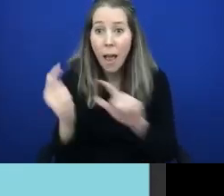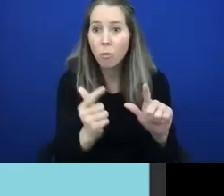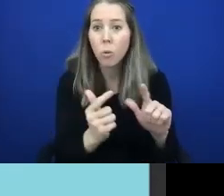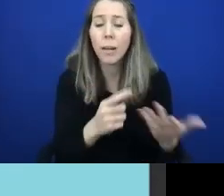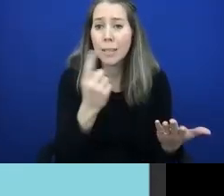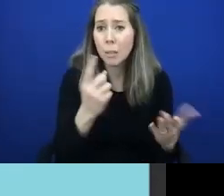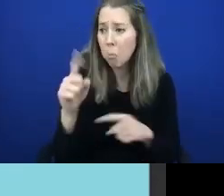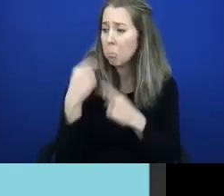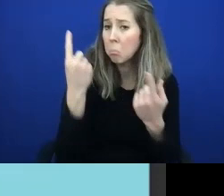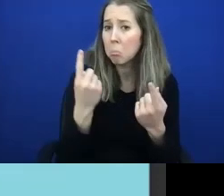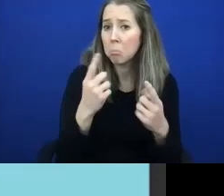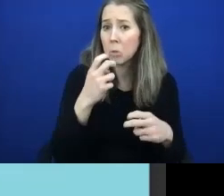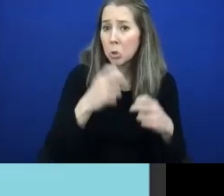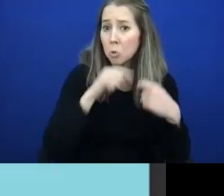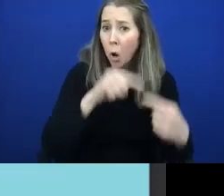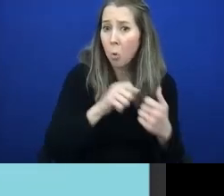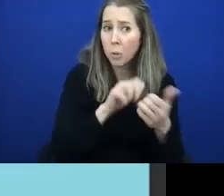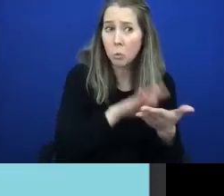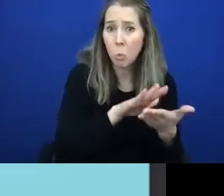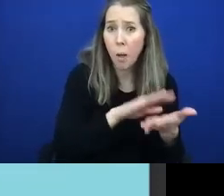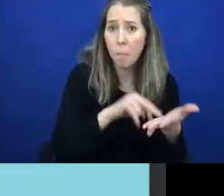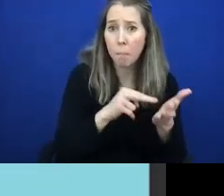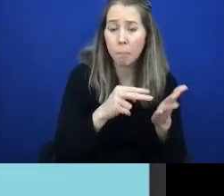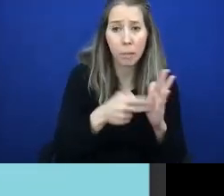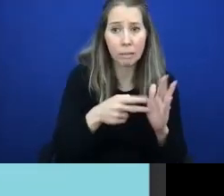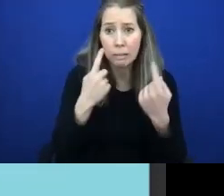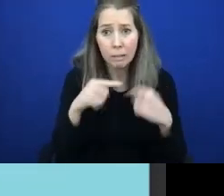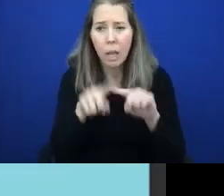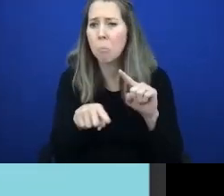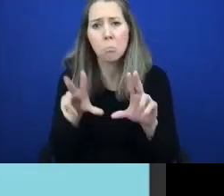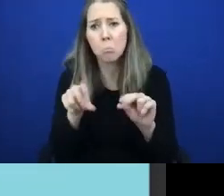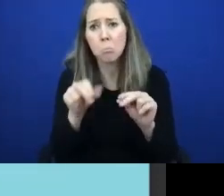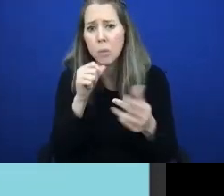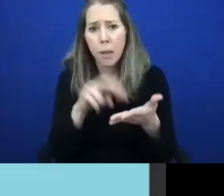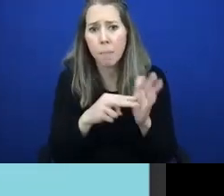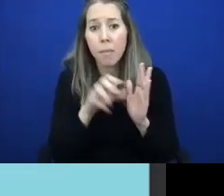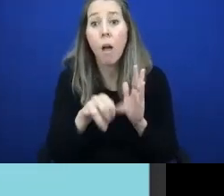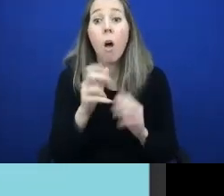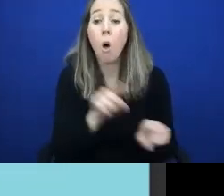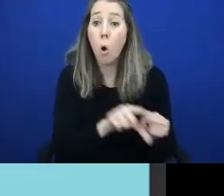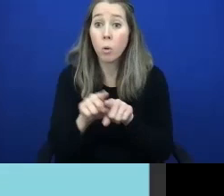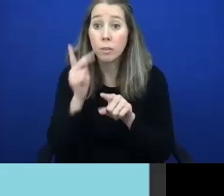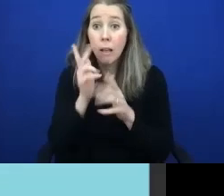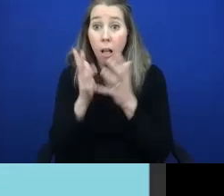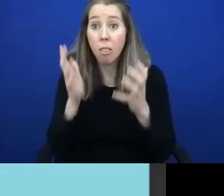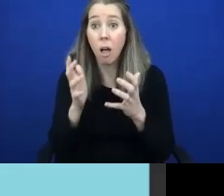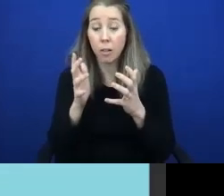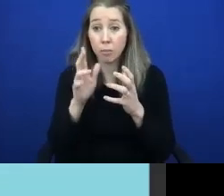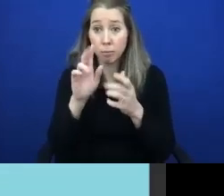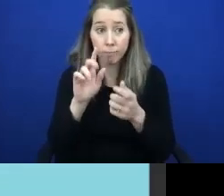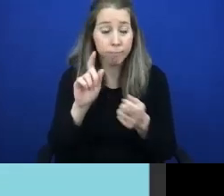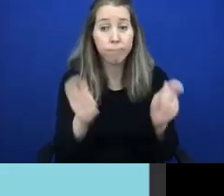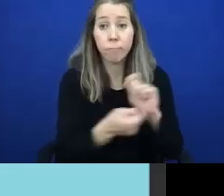be successful. I also see a lot more movement into K-12. As I talked about with my